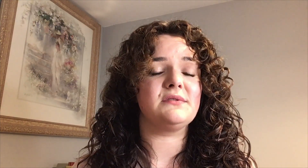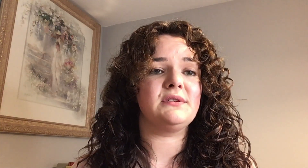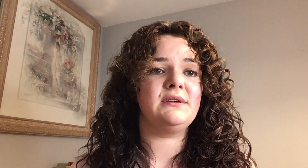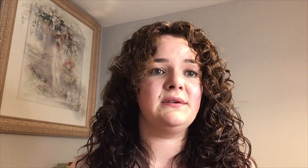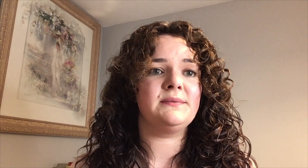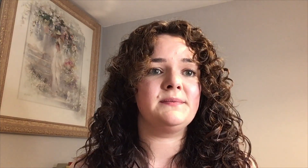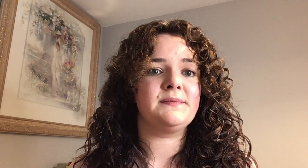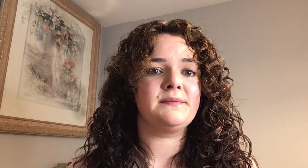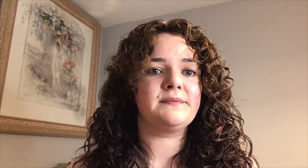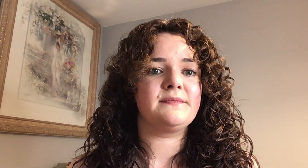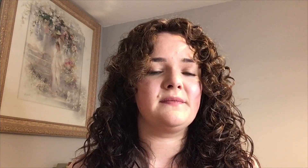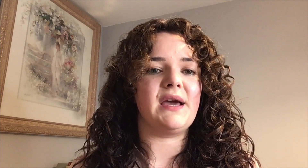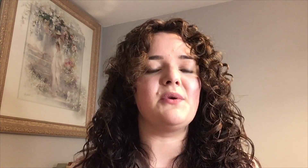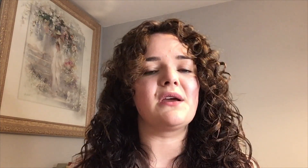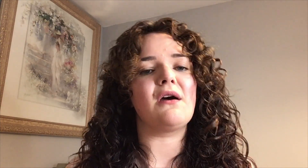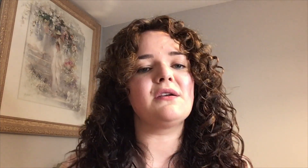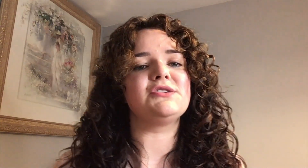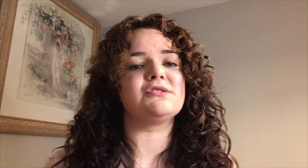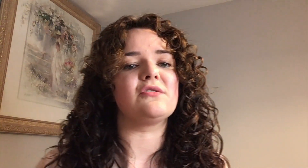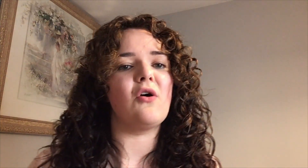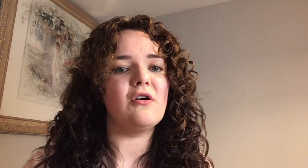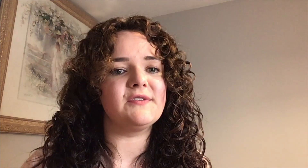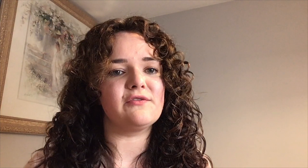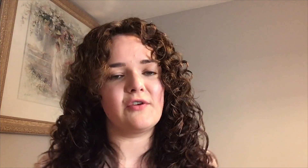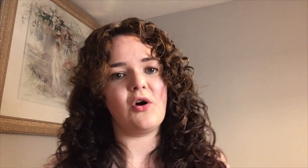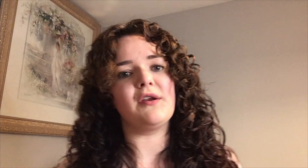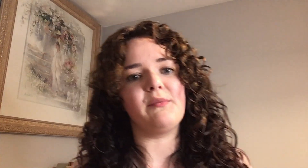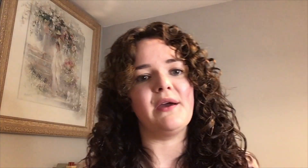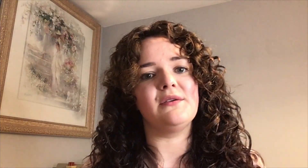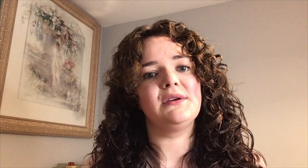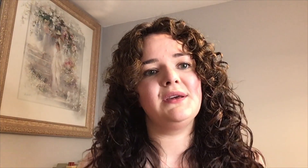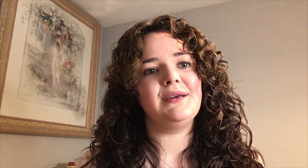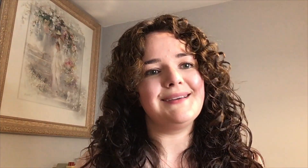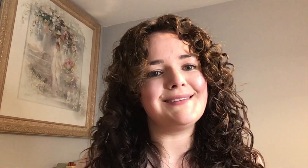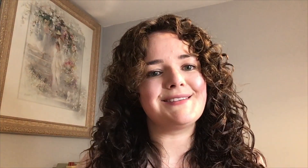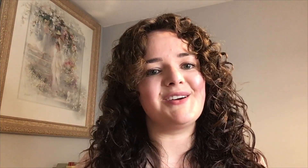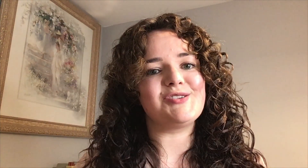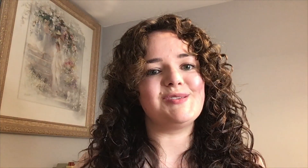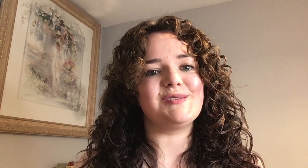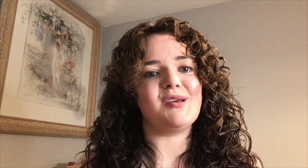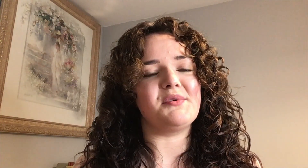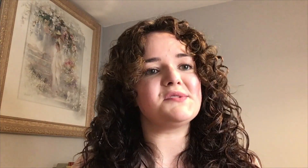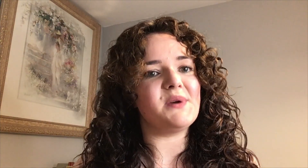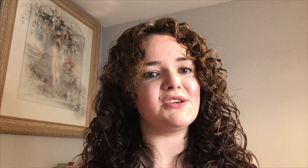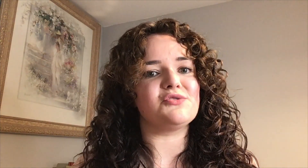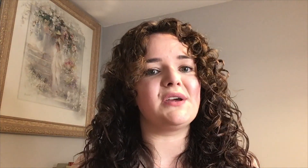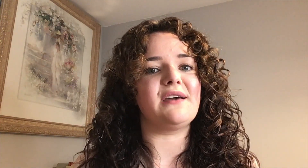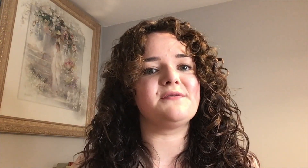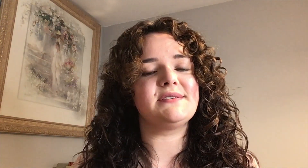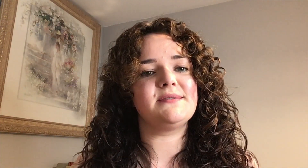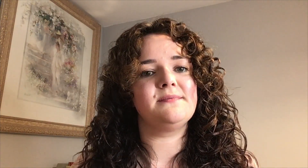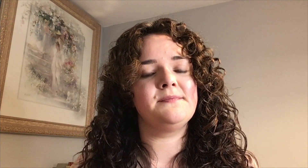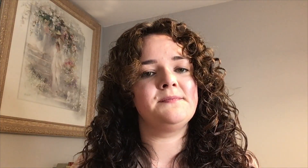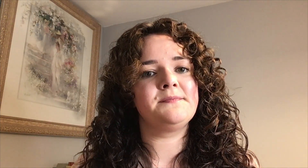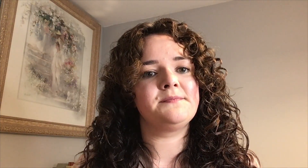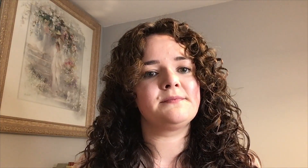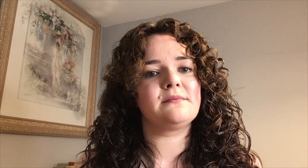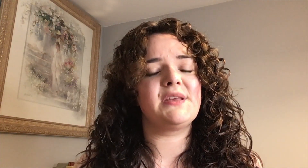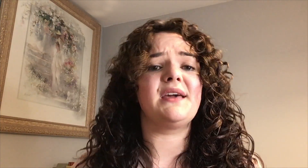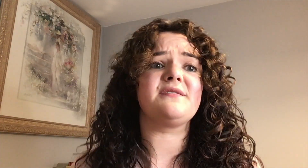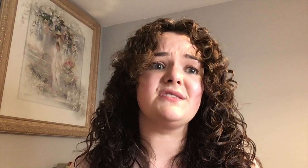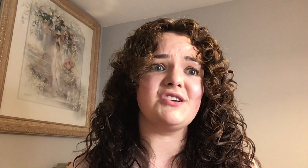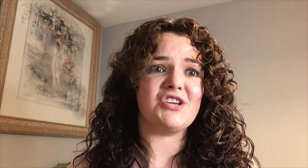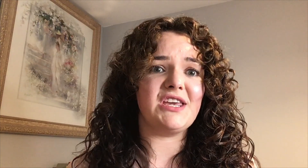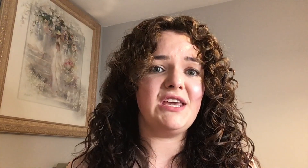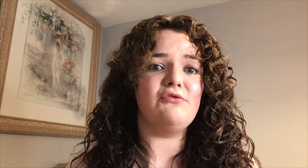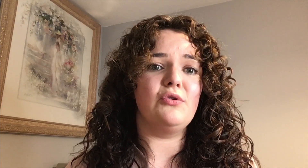called. Our encouragers are often forgotten about in discussions about spiritual gifts,